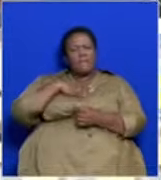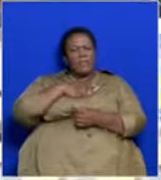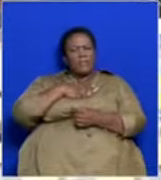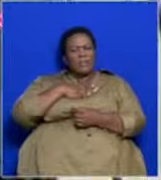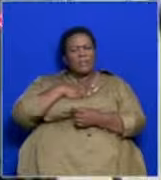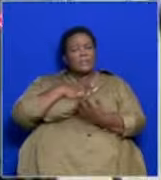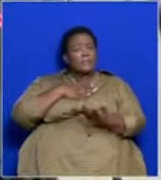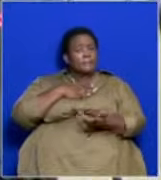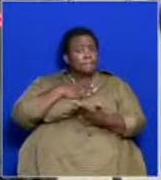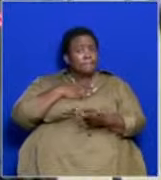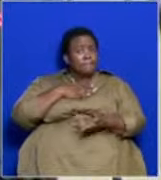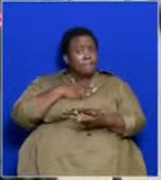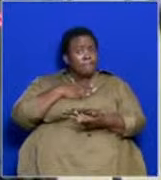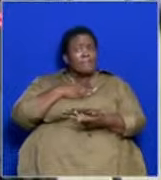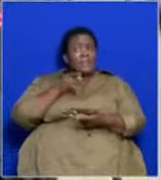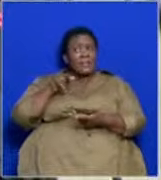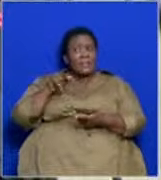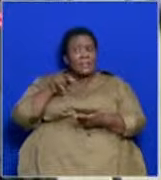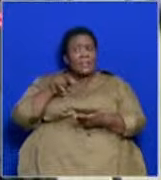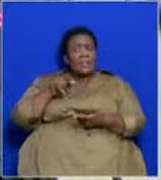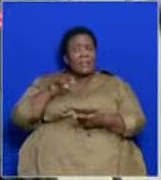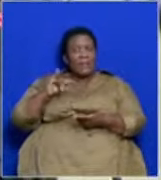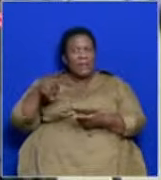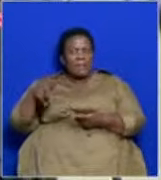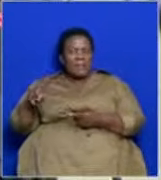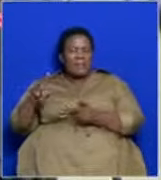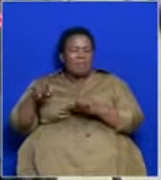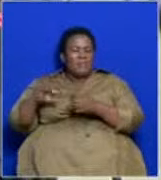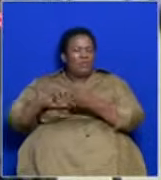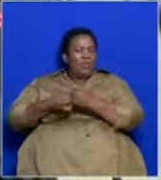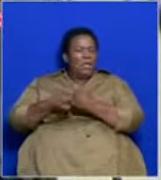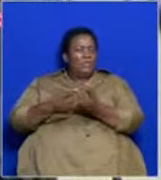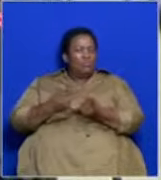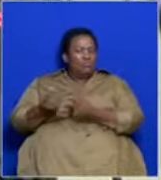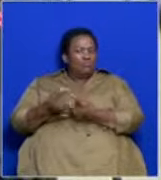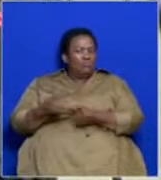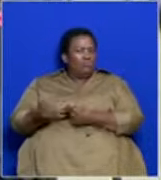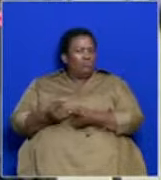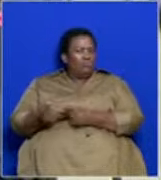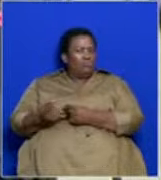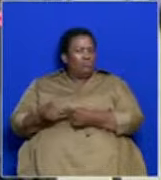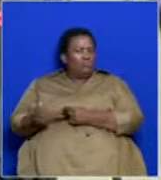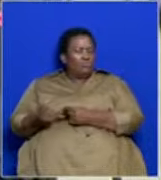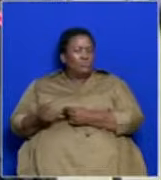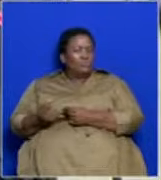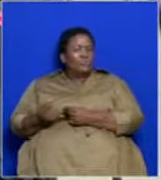things that are addressed, not on a case-by-case basis, but as, if you like,